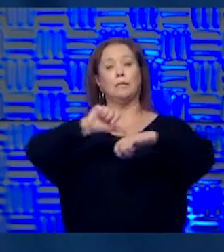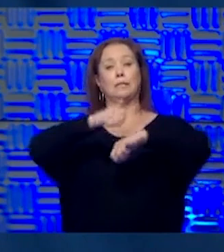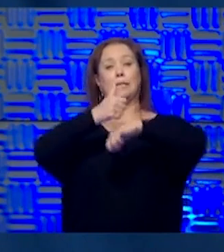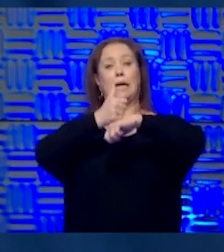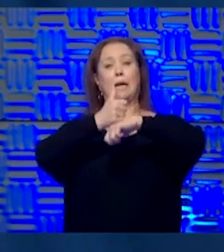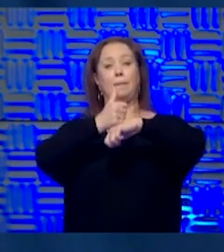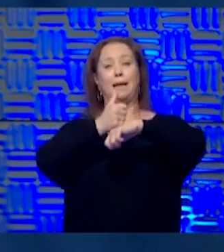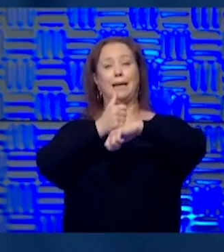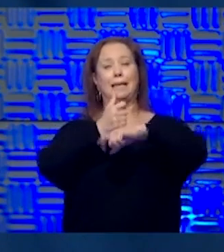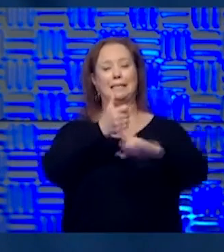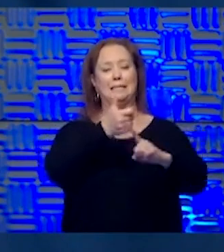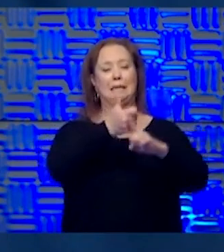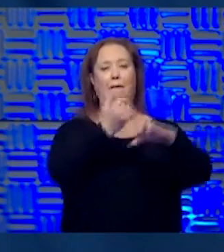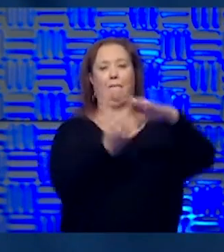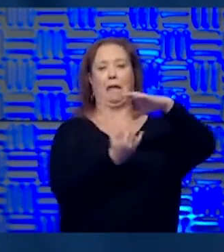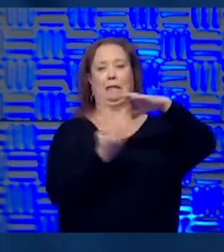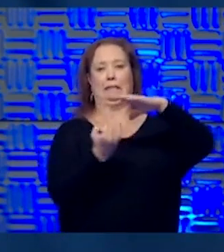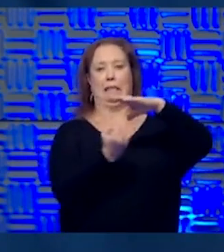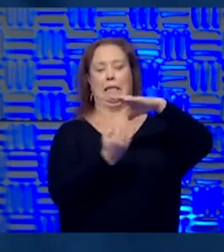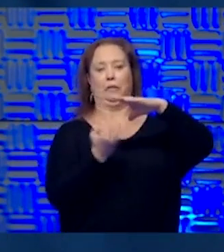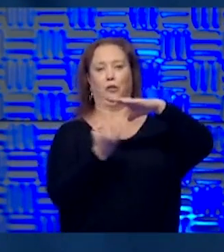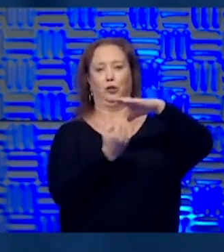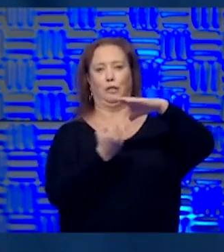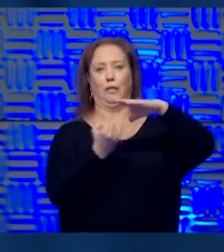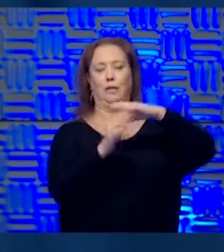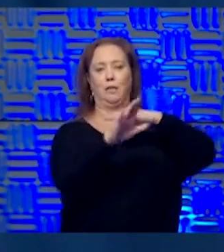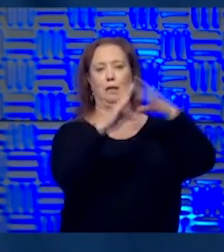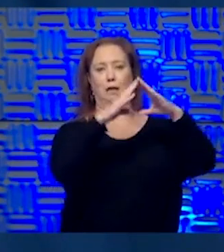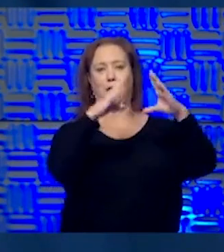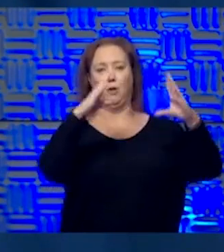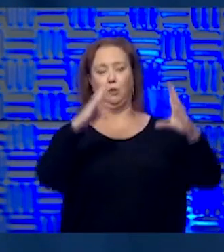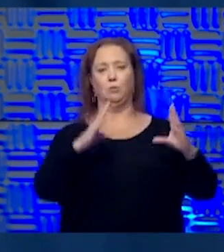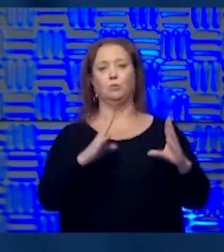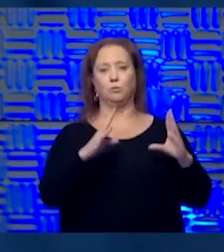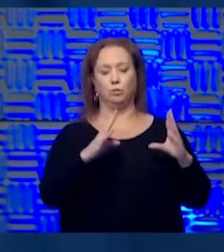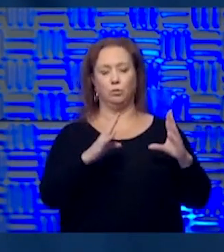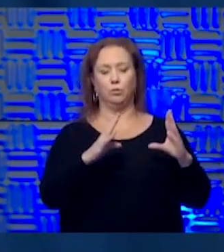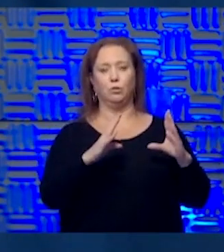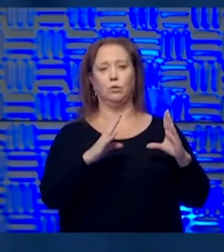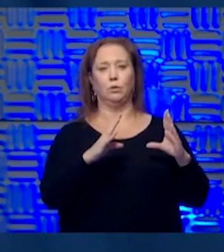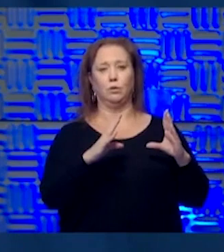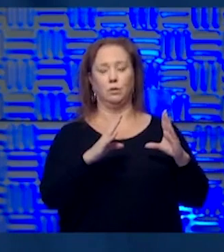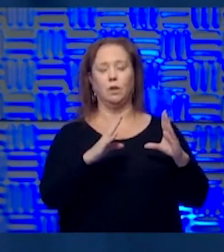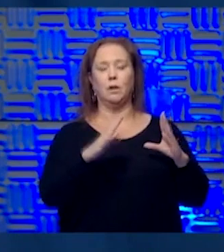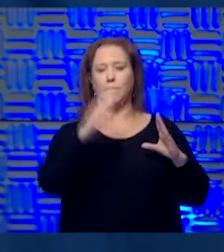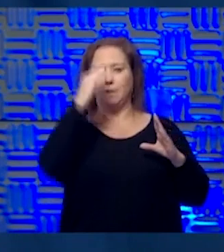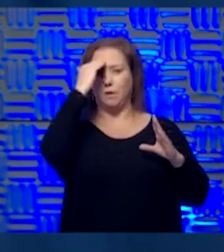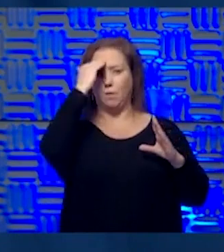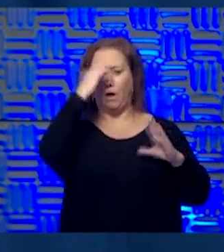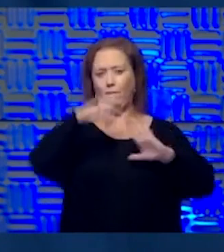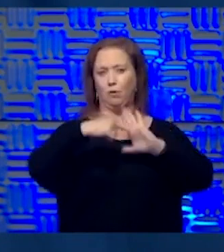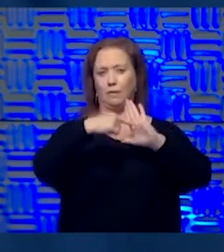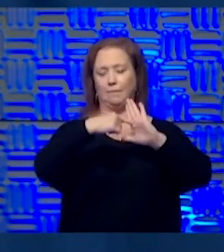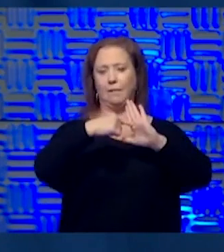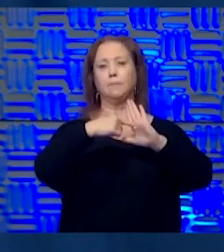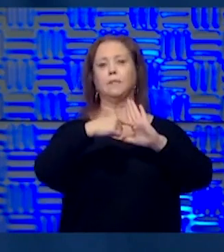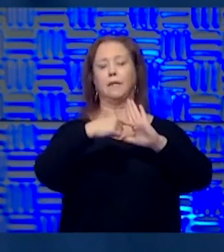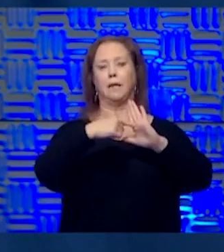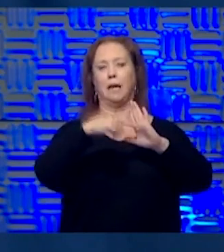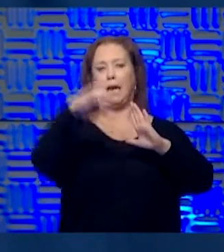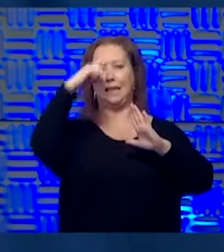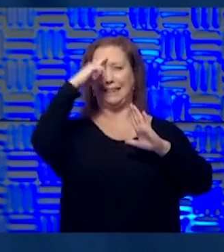good self-isolation practices in the household. Be aware of symptoms. I think that